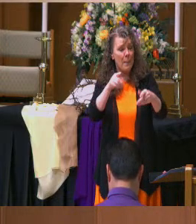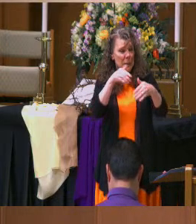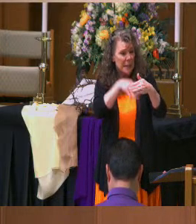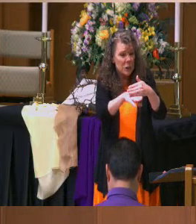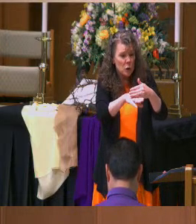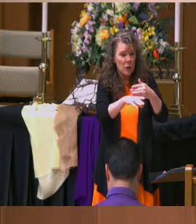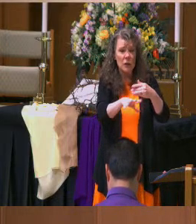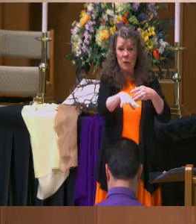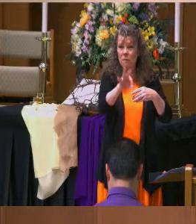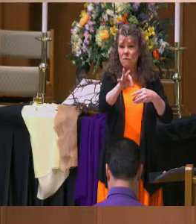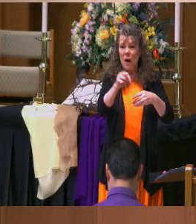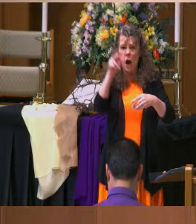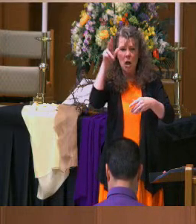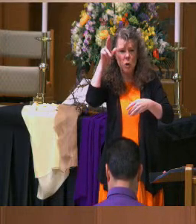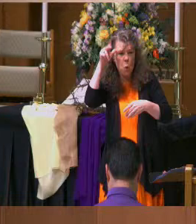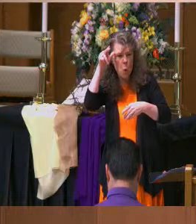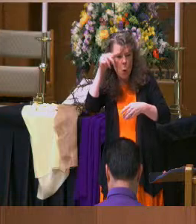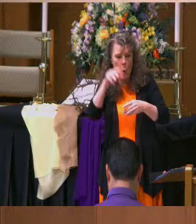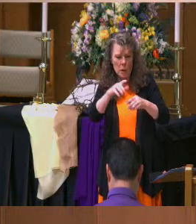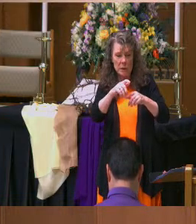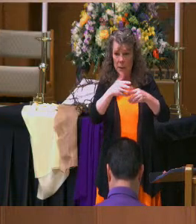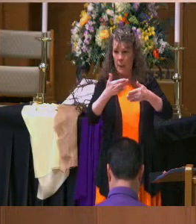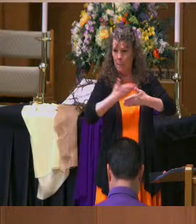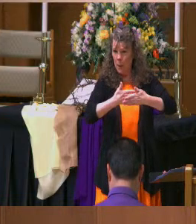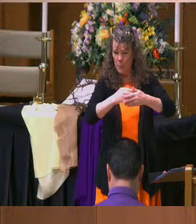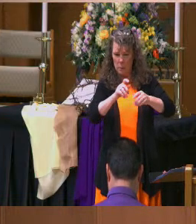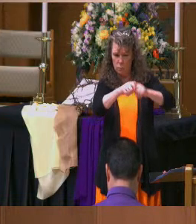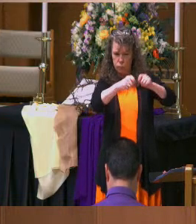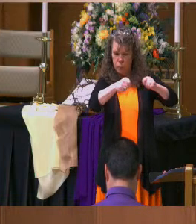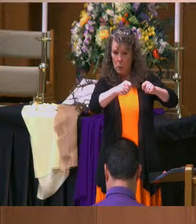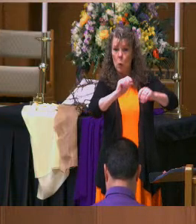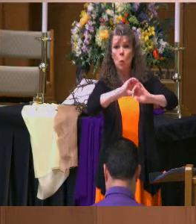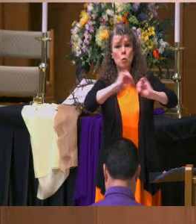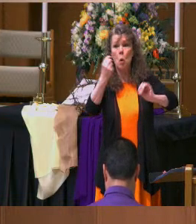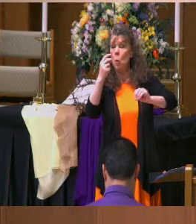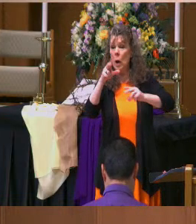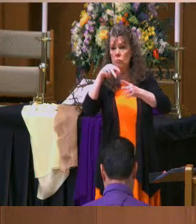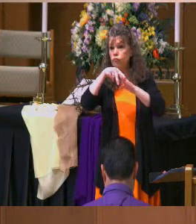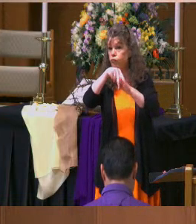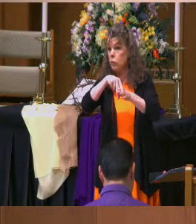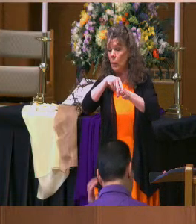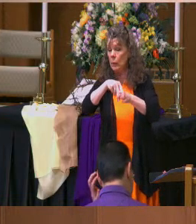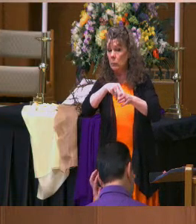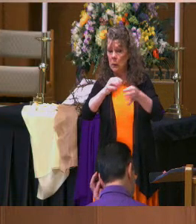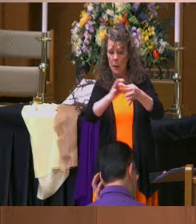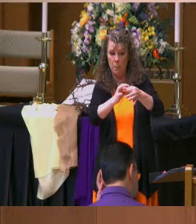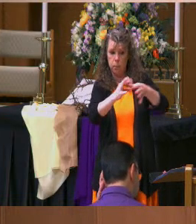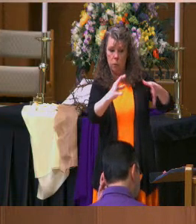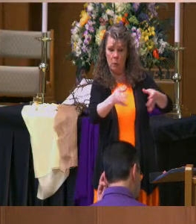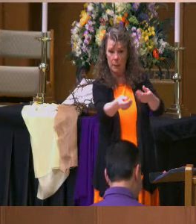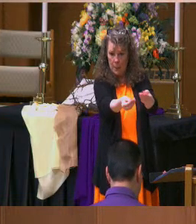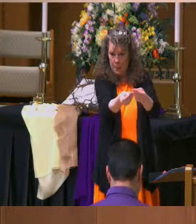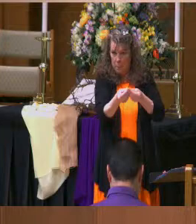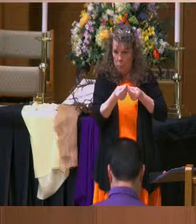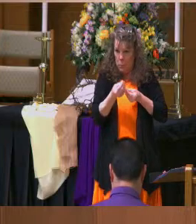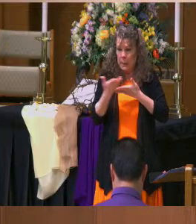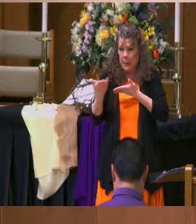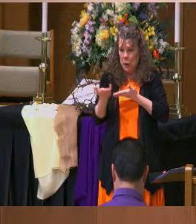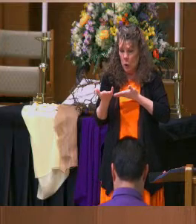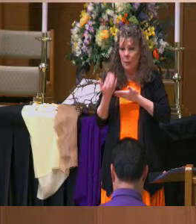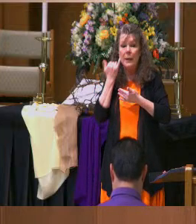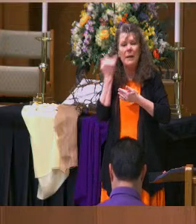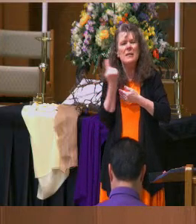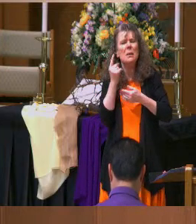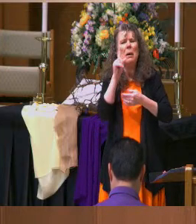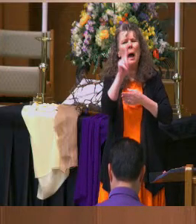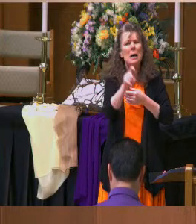colt tied there, which no one has ever ridden. Untie it and bring it here. If